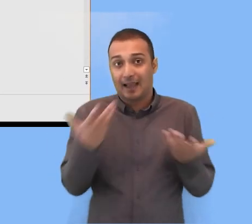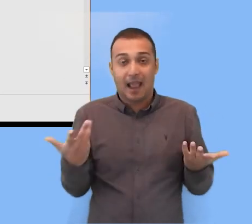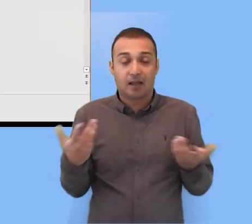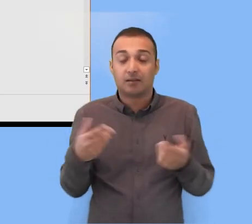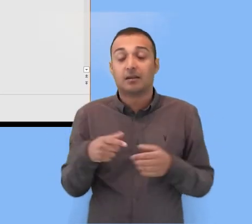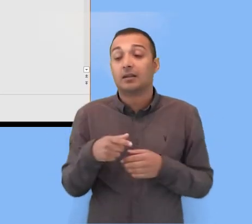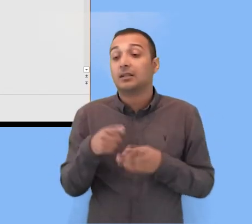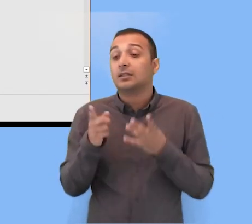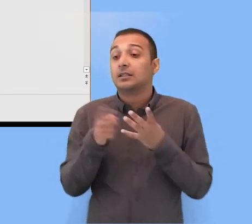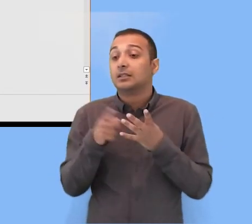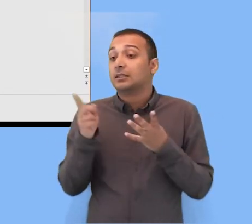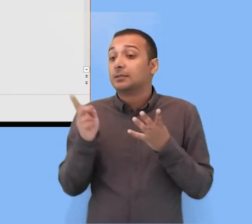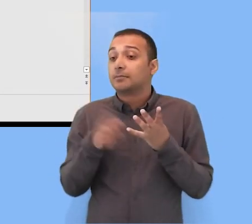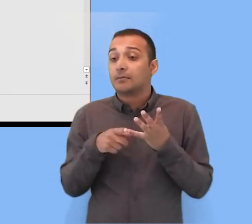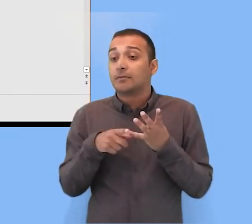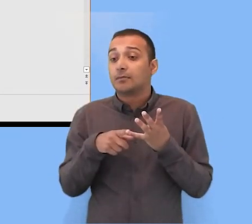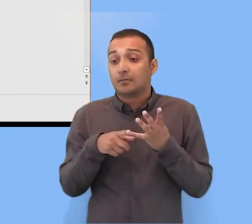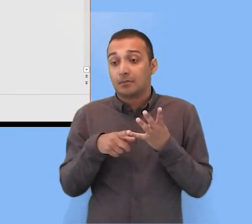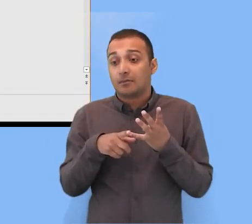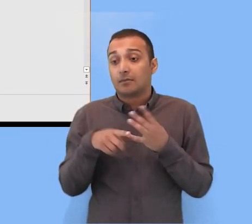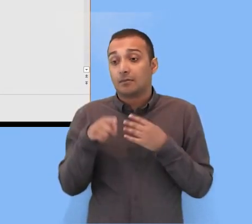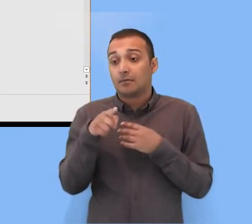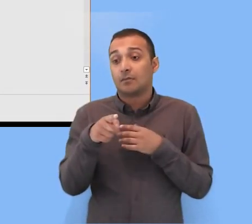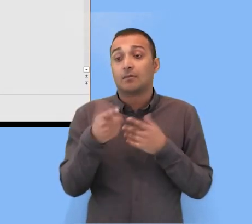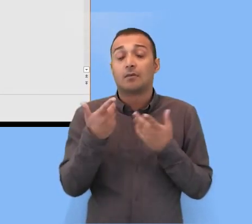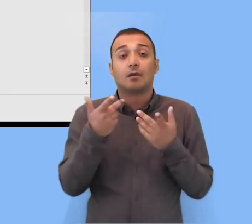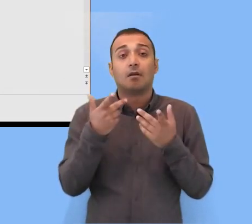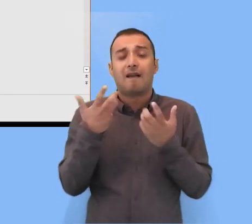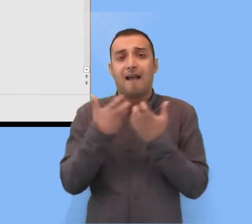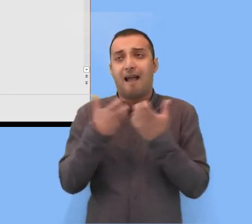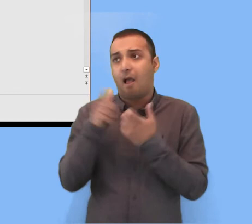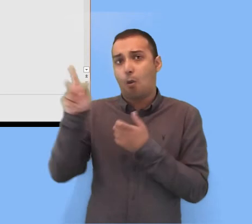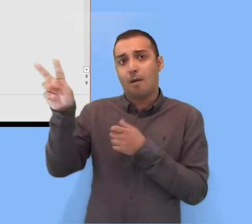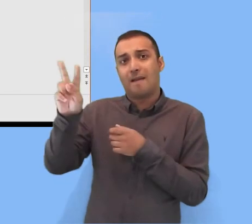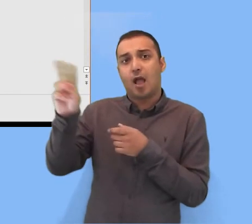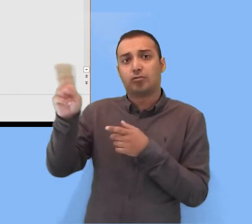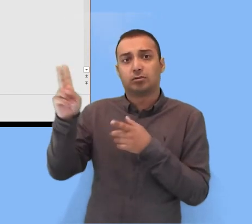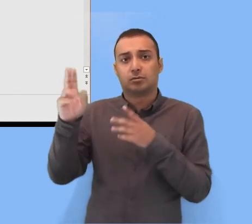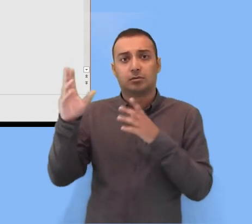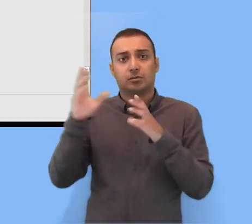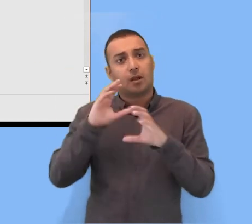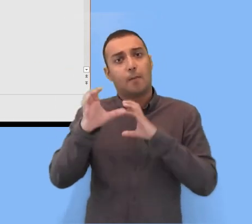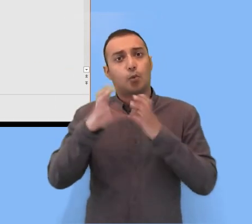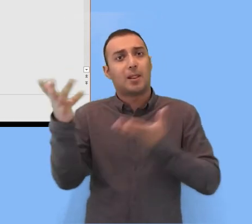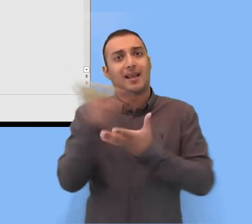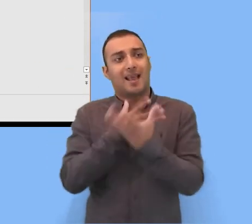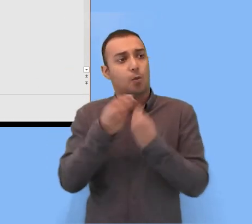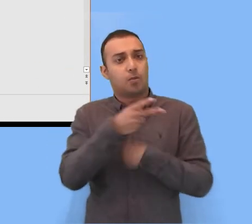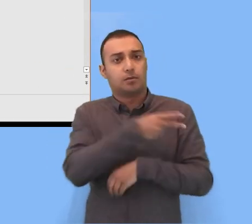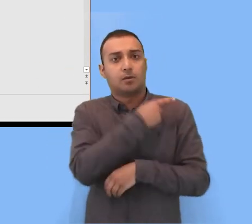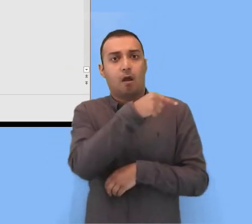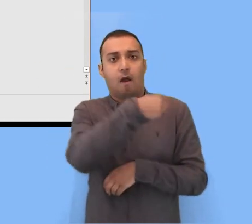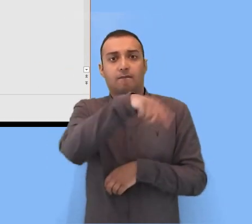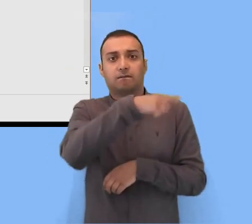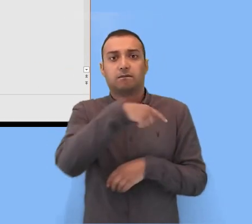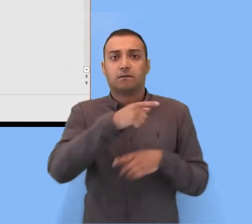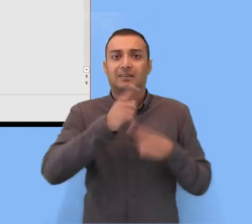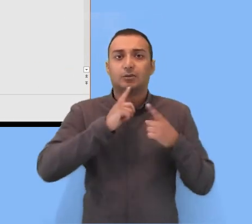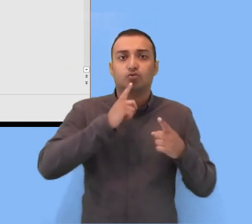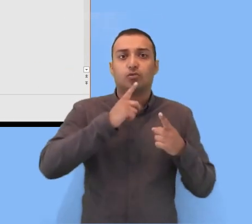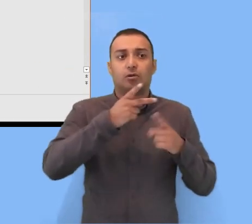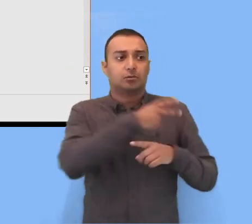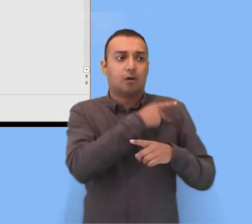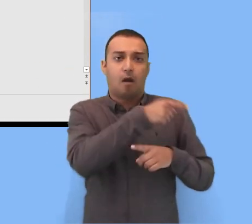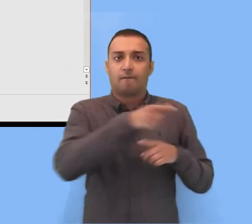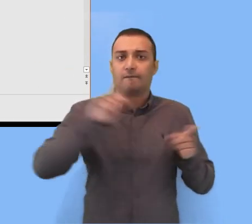multiple ways. And finally, how do they communicate with staff in their child setting? Because I